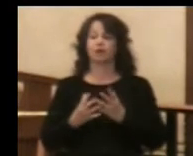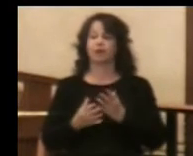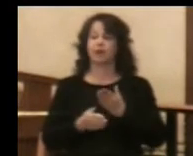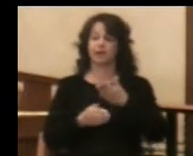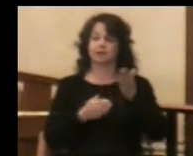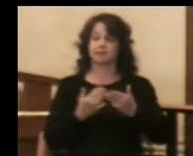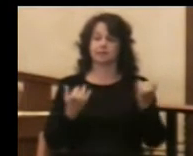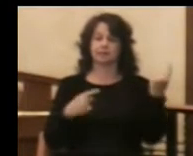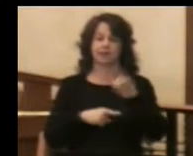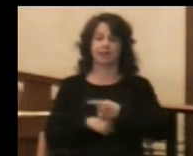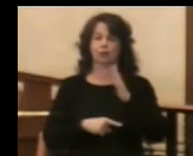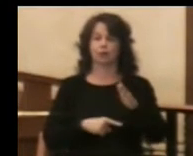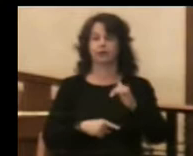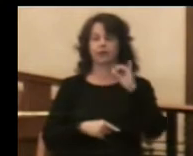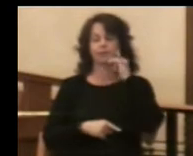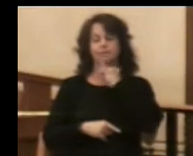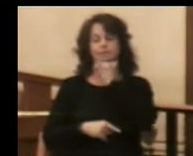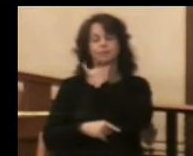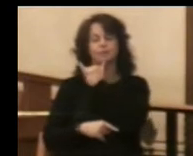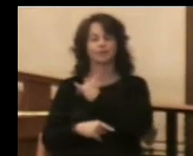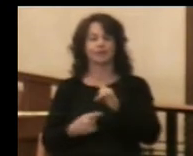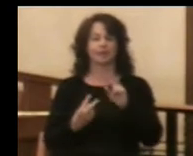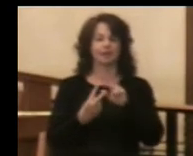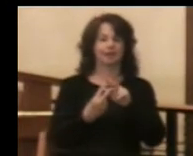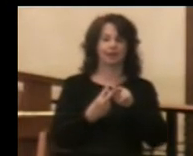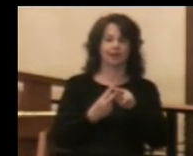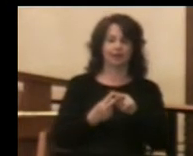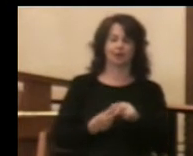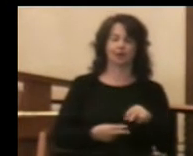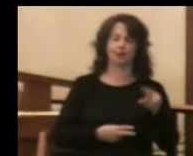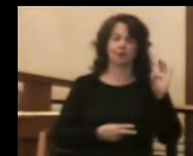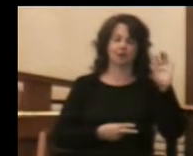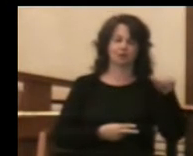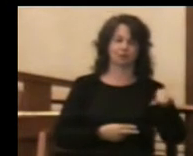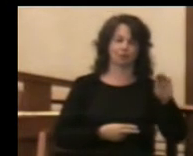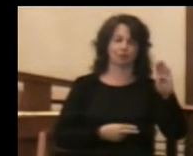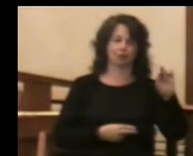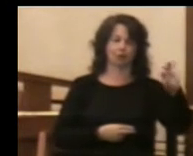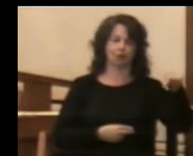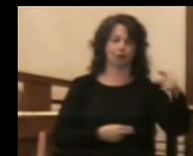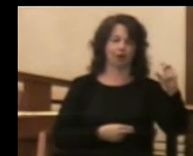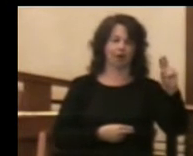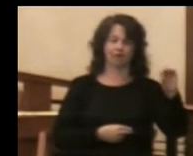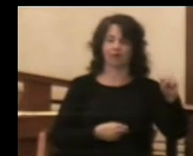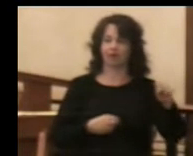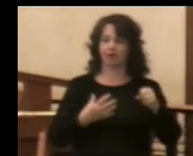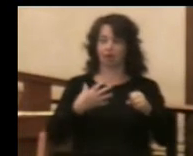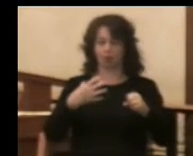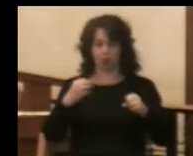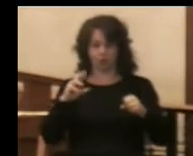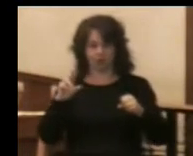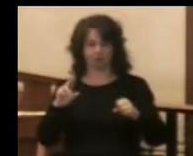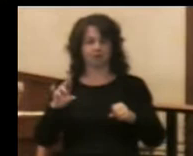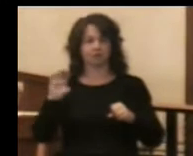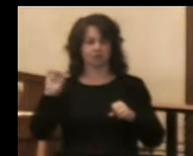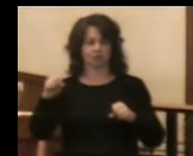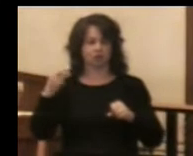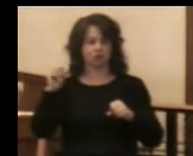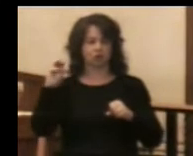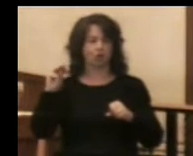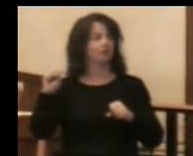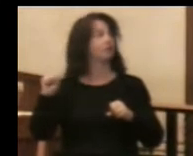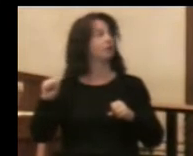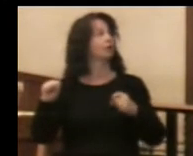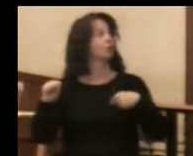the de-bearding of either Pastor Burgraff or Tyler Schoenrock. At the time of this writing, $704 has been raised